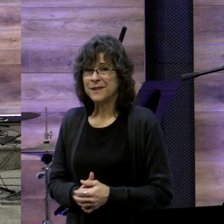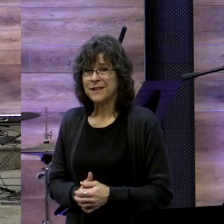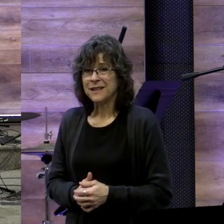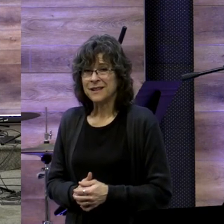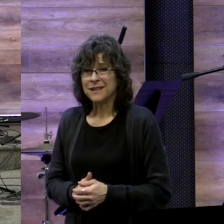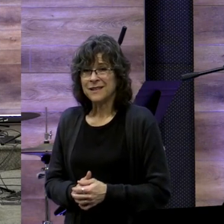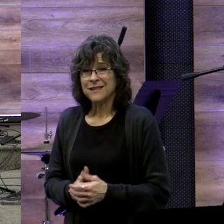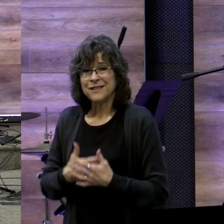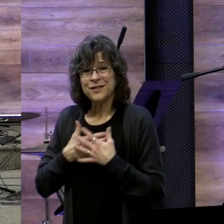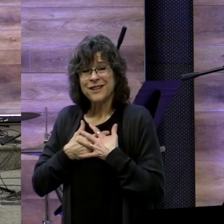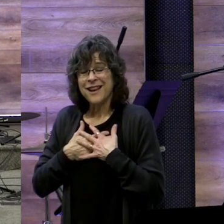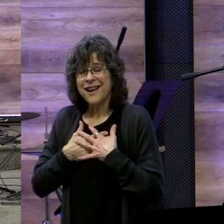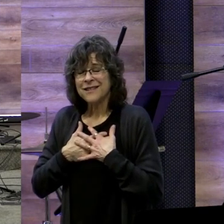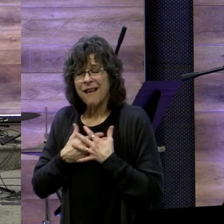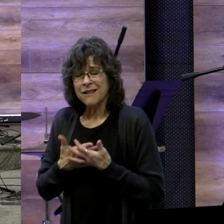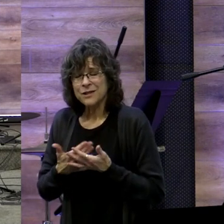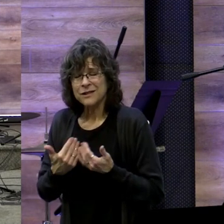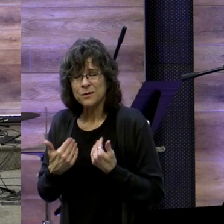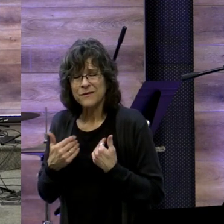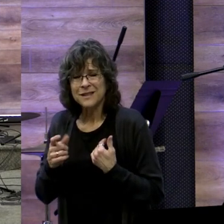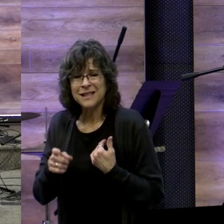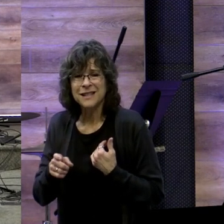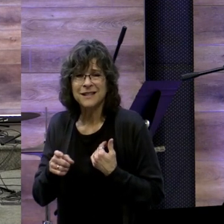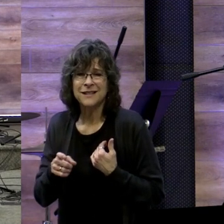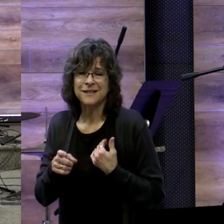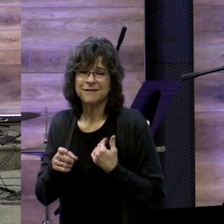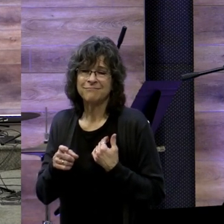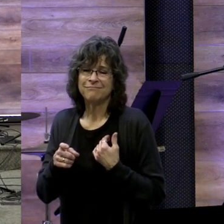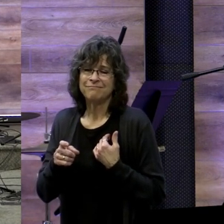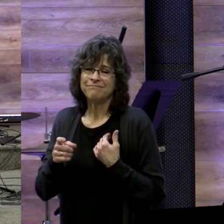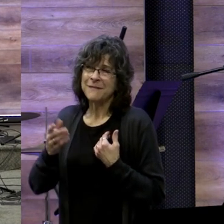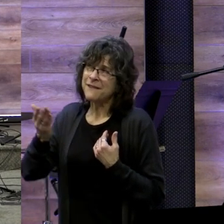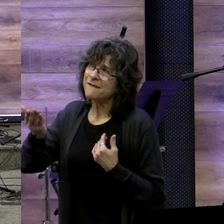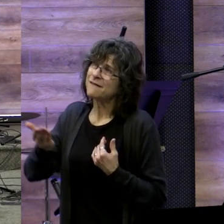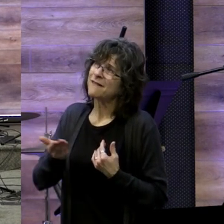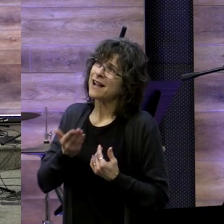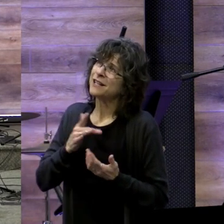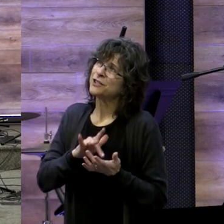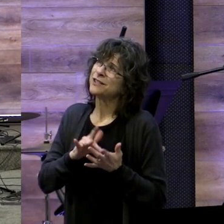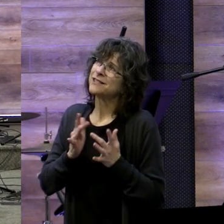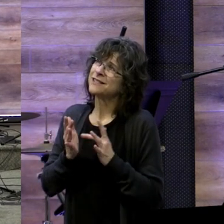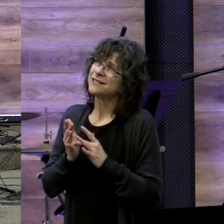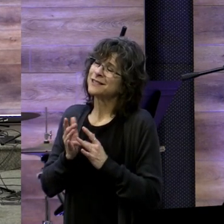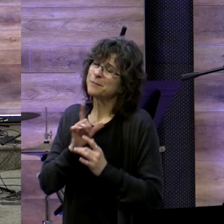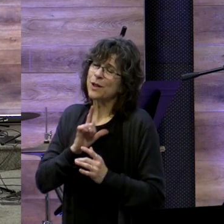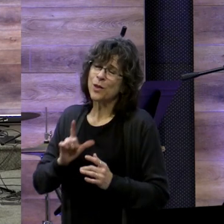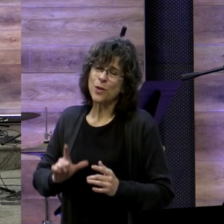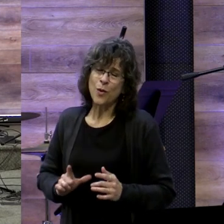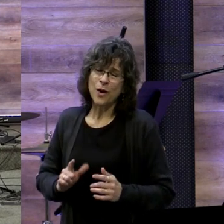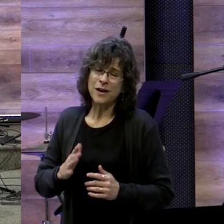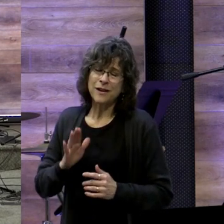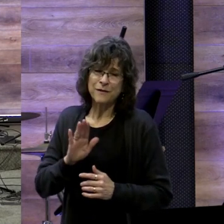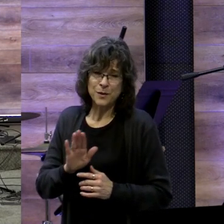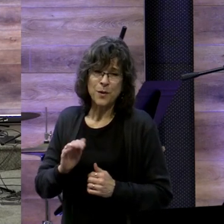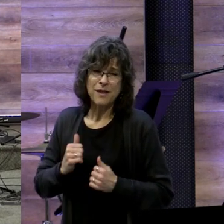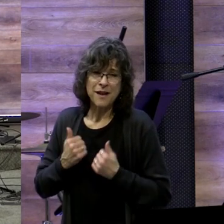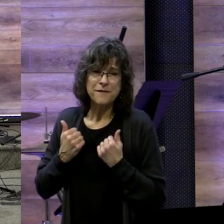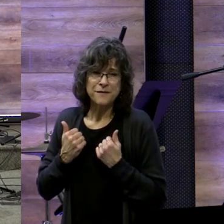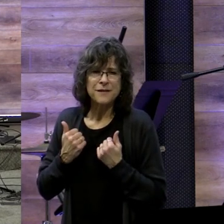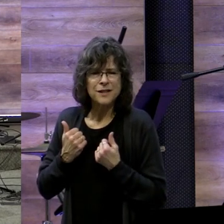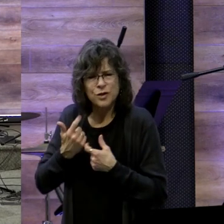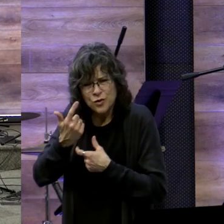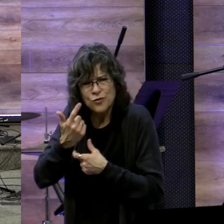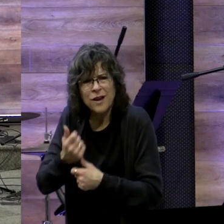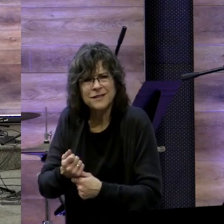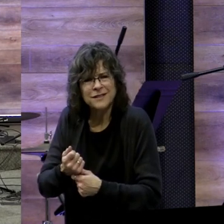Simply acknowledging your need and inviting him to be the Lord of your life. Trusting that